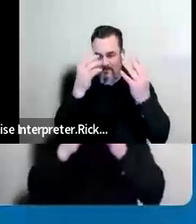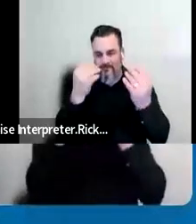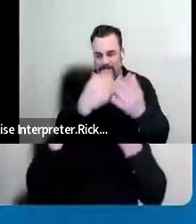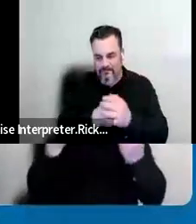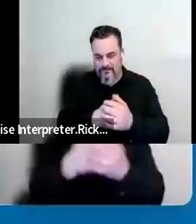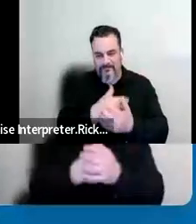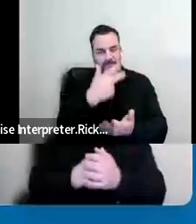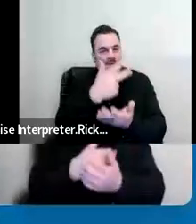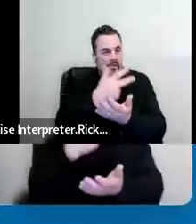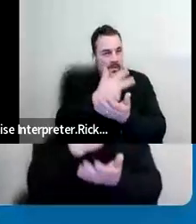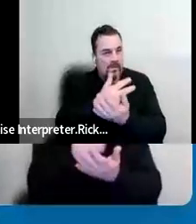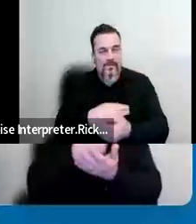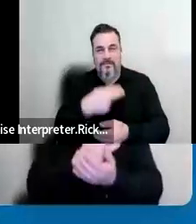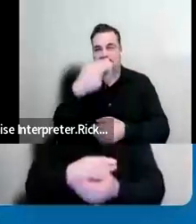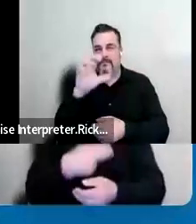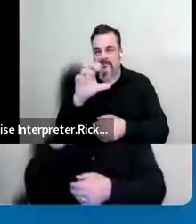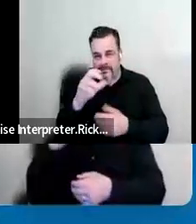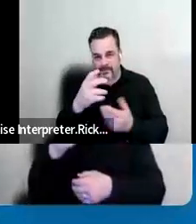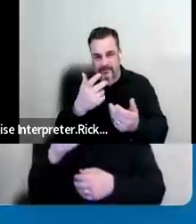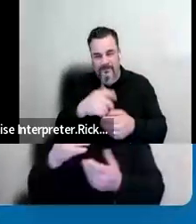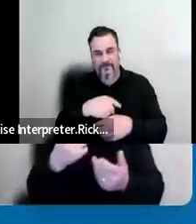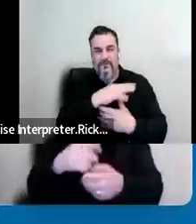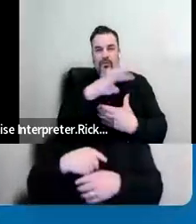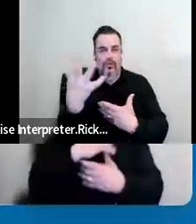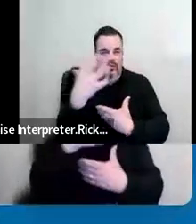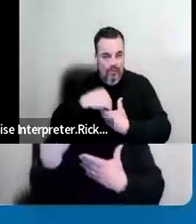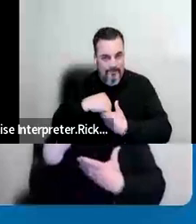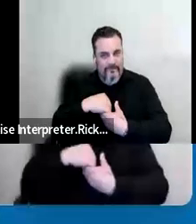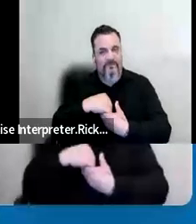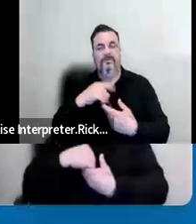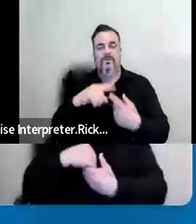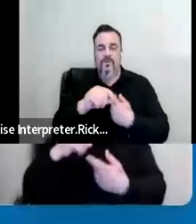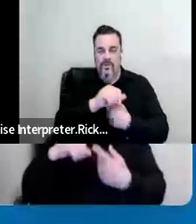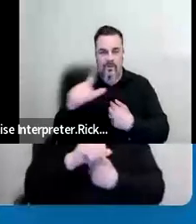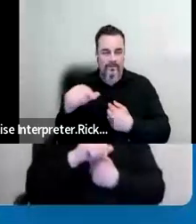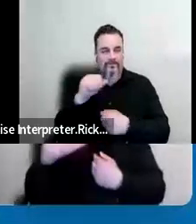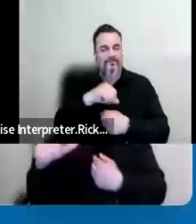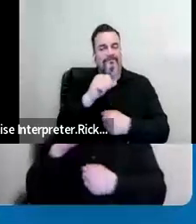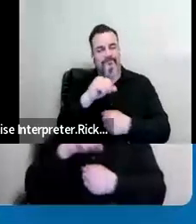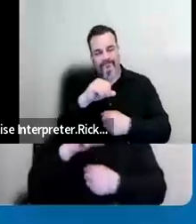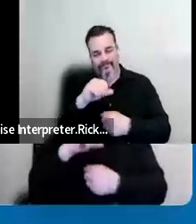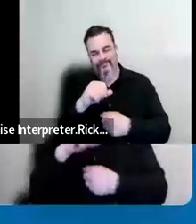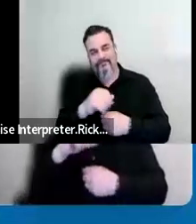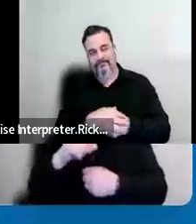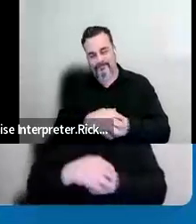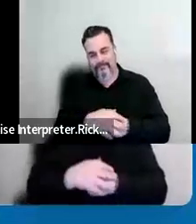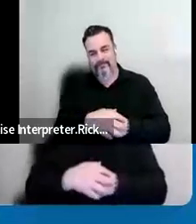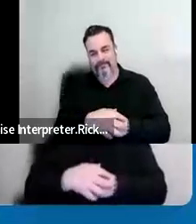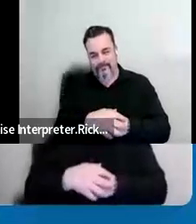Parking spaces, handicap parking spaces, inclusive to all. Yay. Yes.